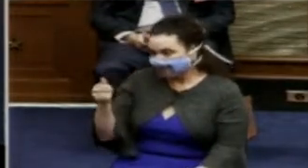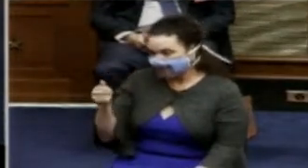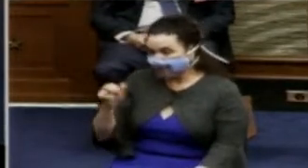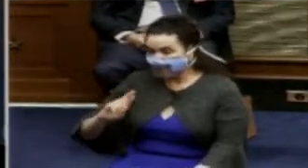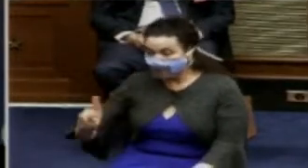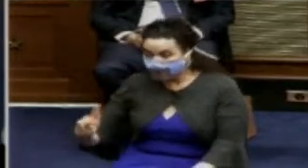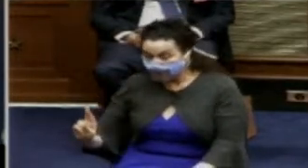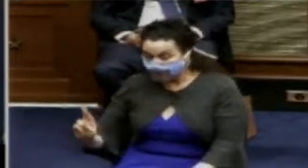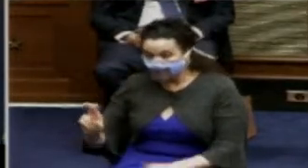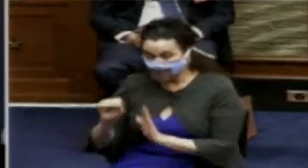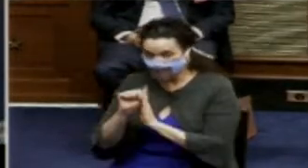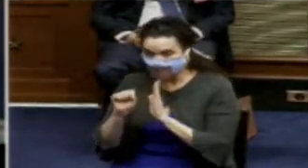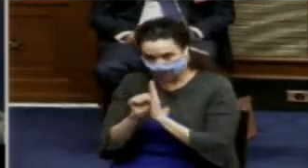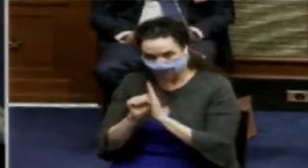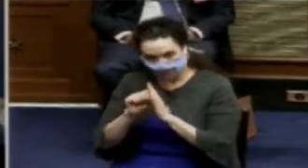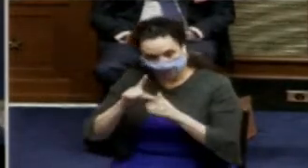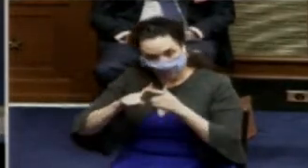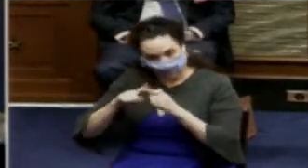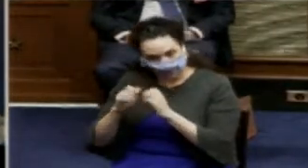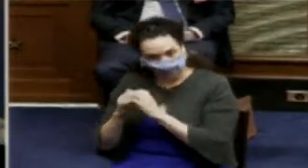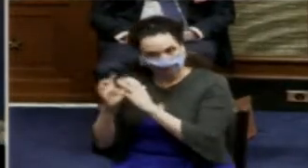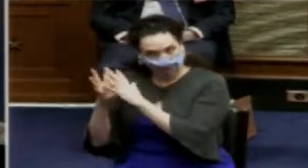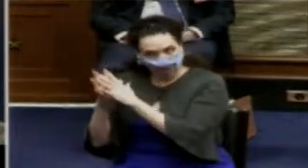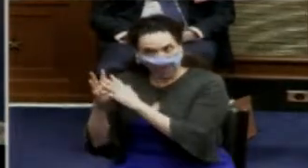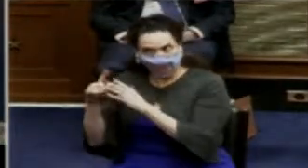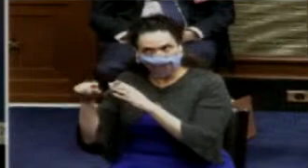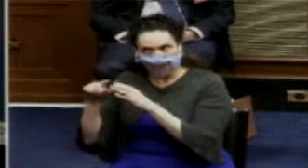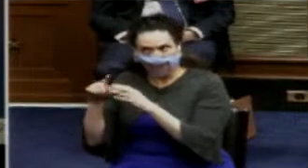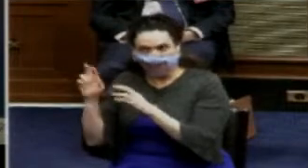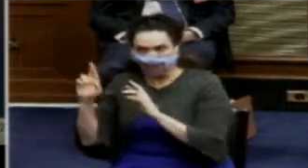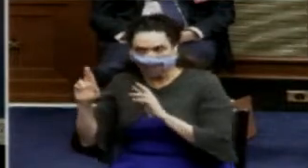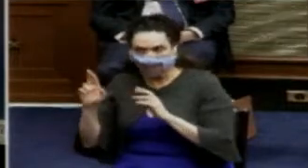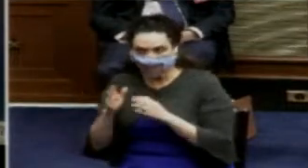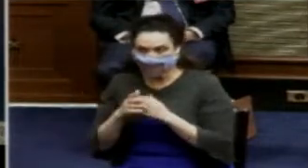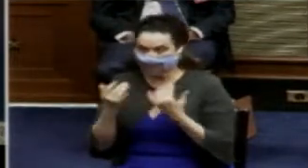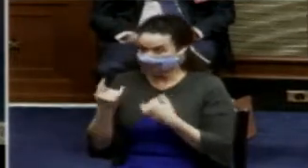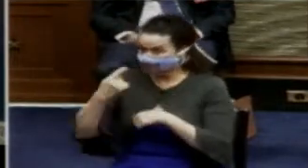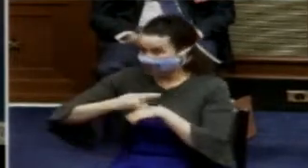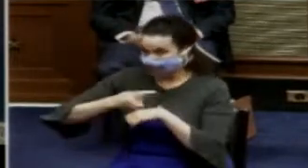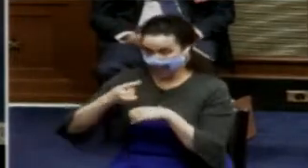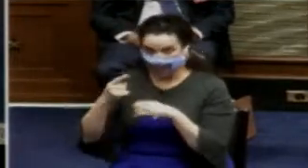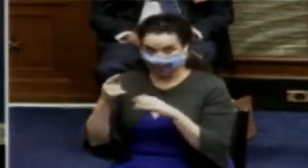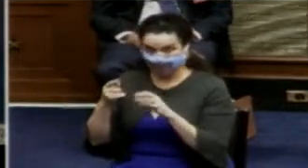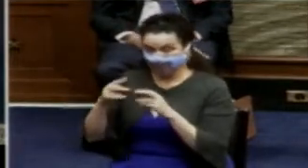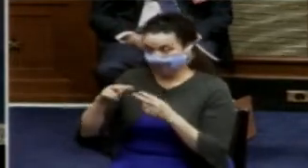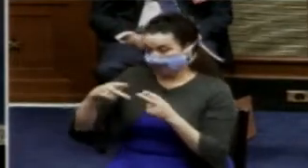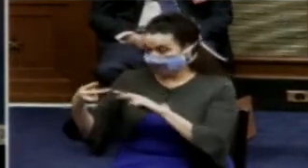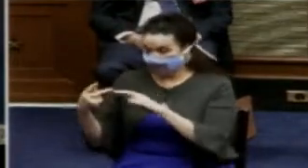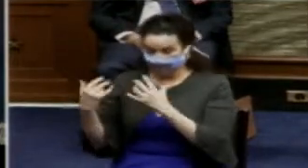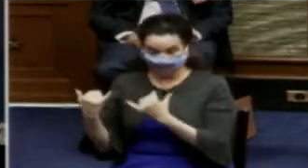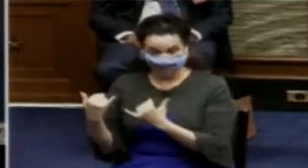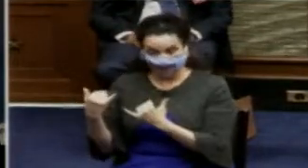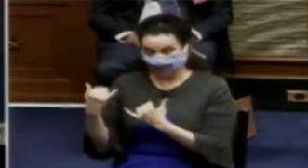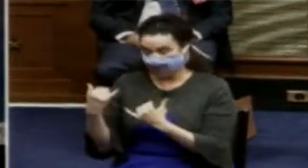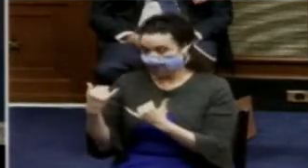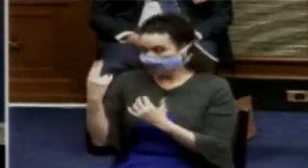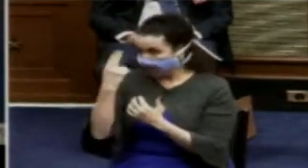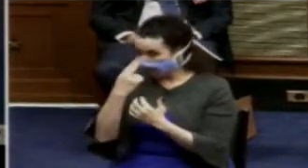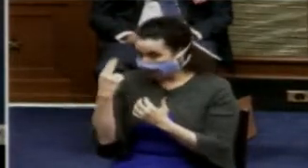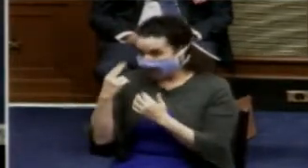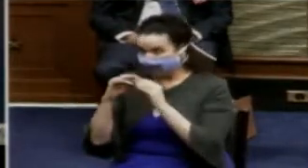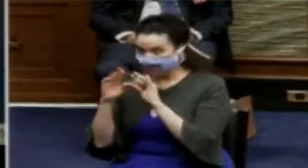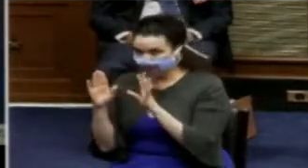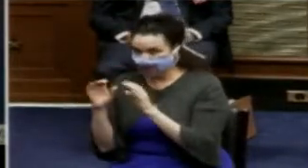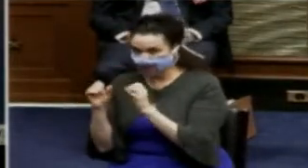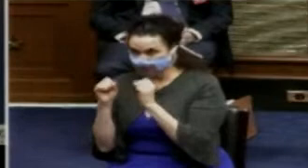how they performed. Today, nobody would think that way. Hawaii is clearly a strong Democratic state, and Alaska